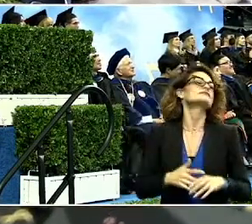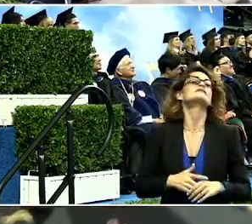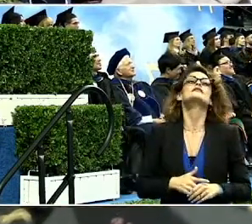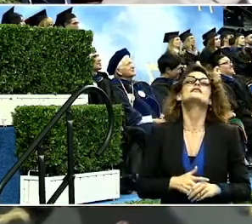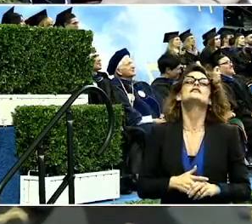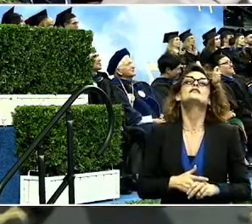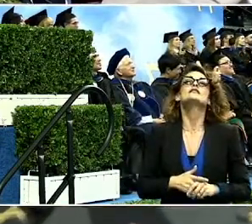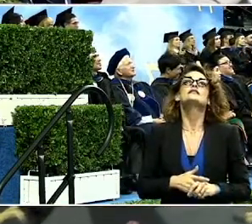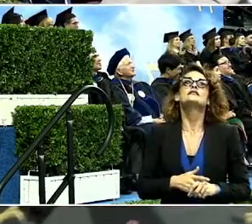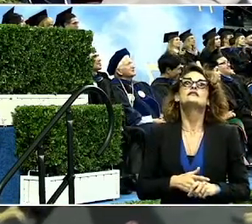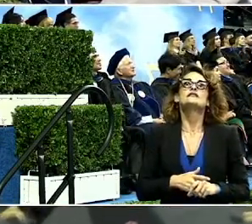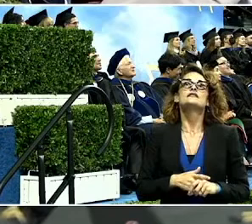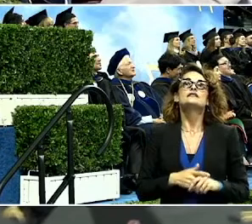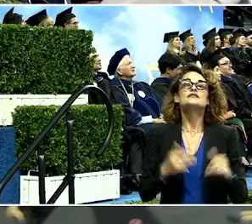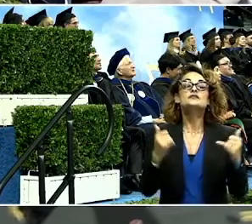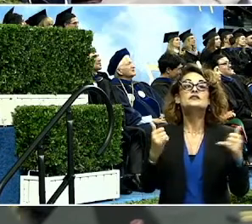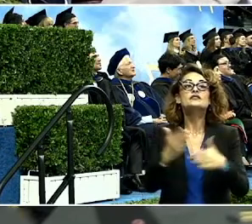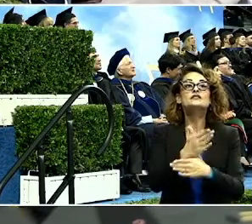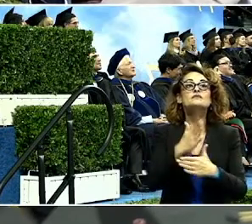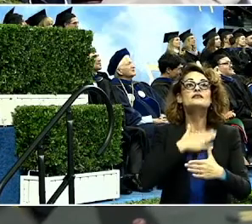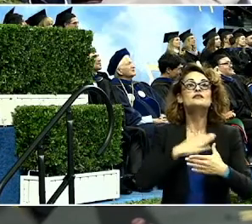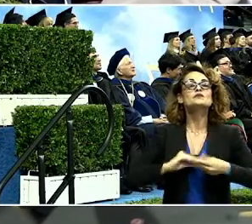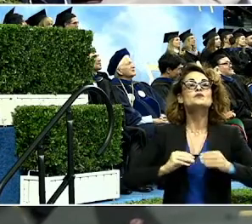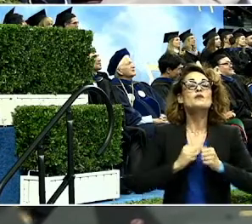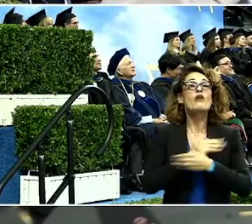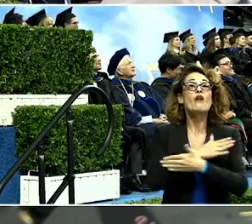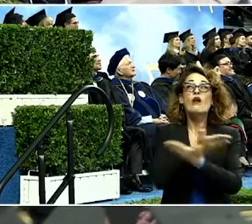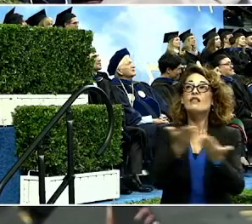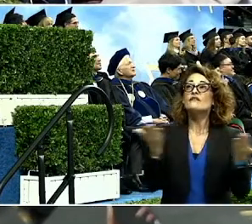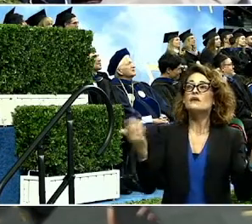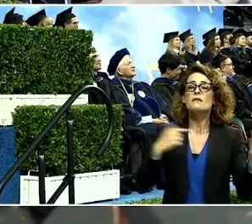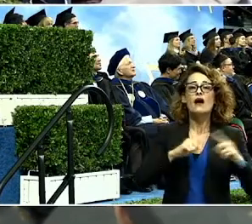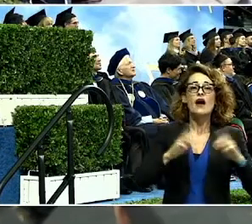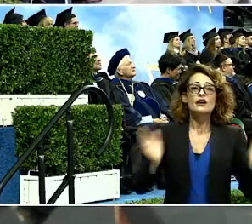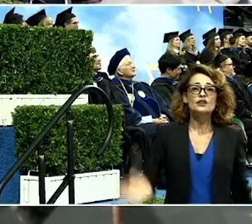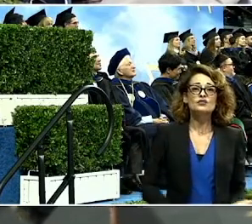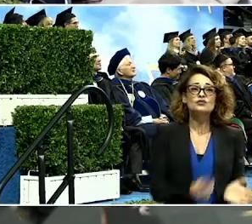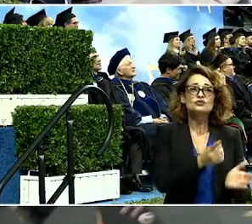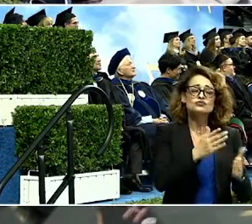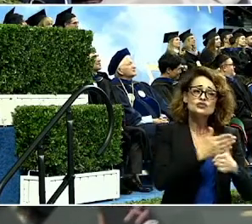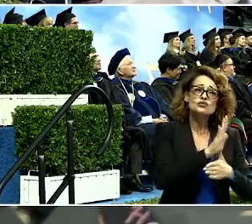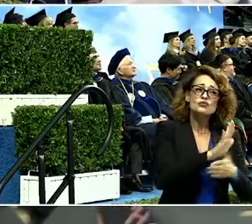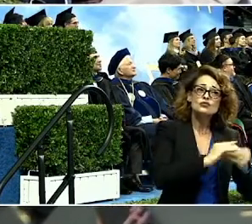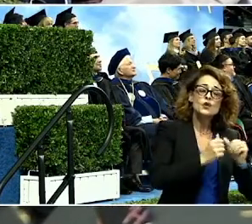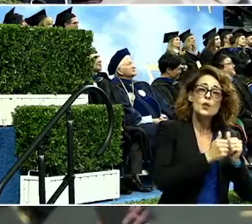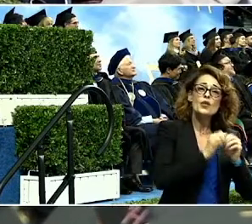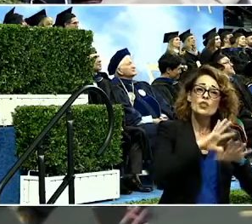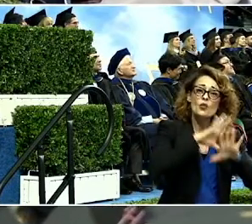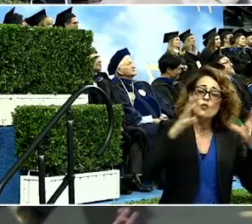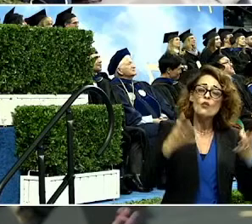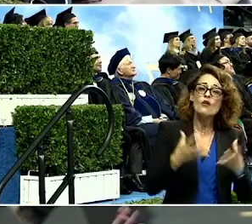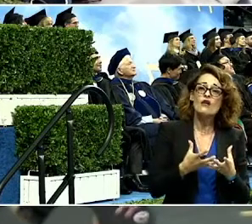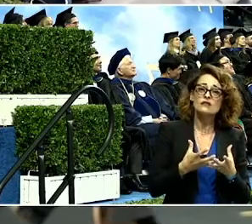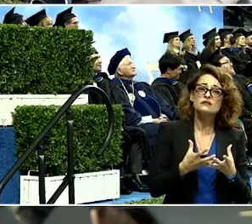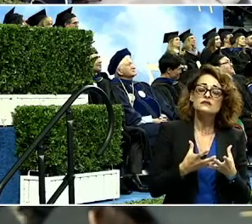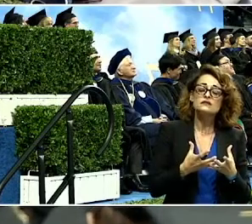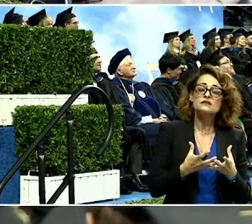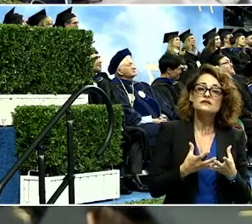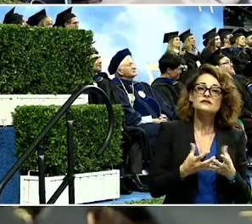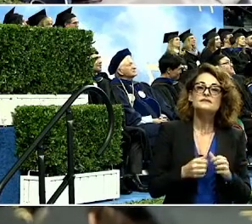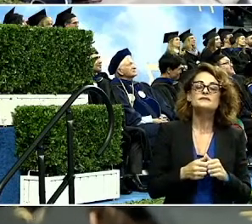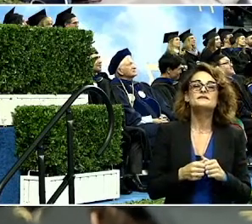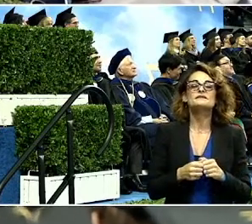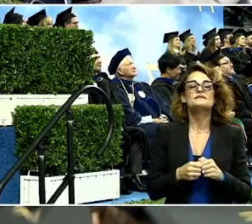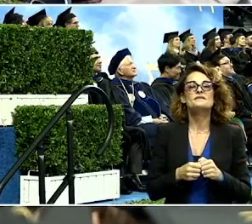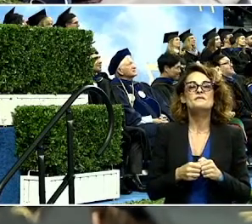Today, I shared my story with all of you, but I encourage you to share your story with the world. There's a lot of eagerness and hope that comes with